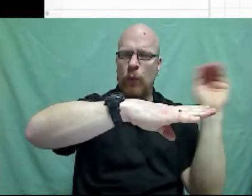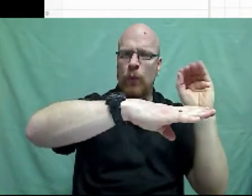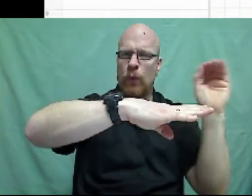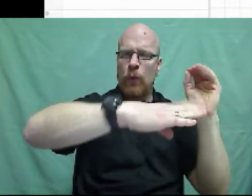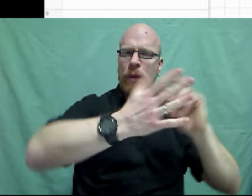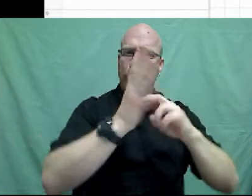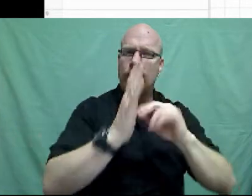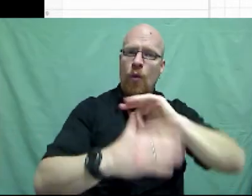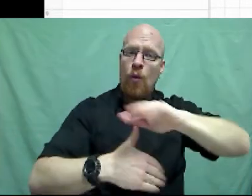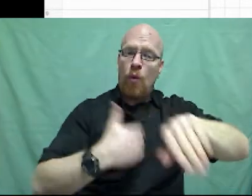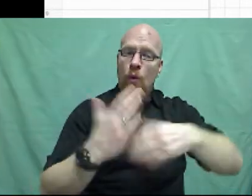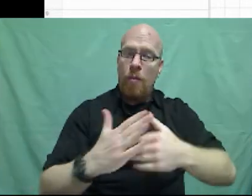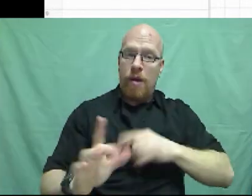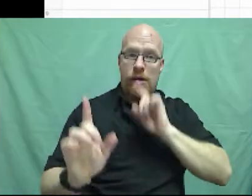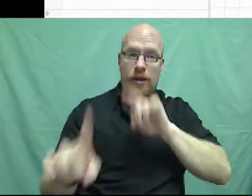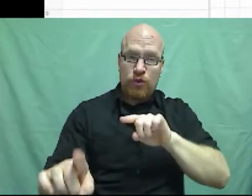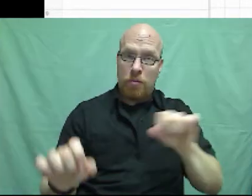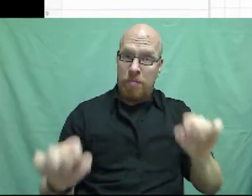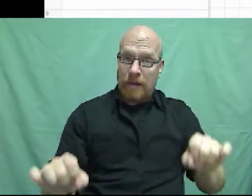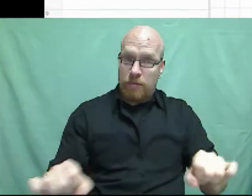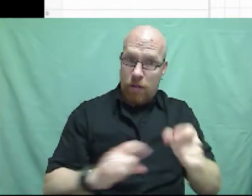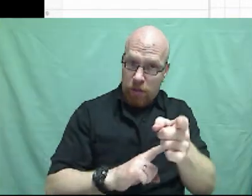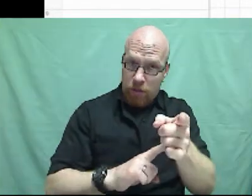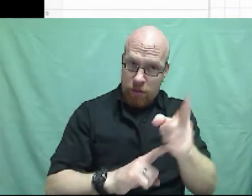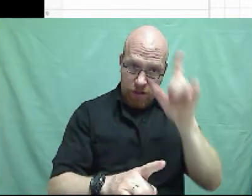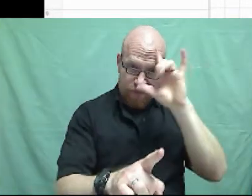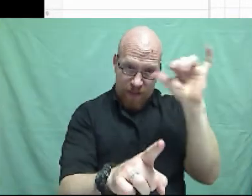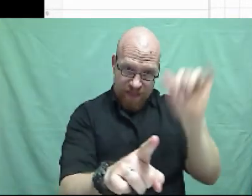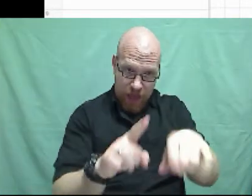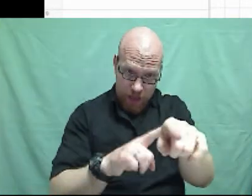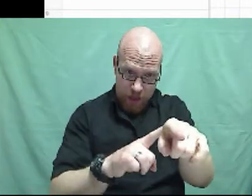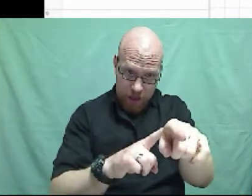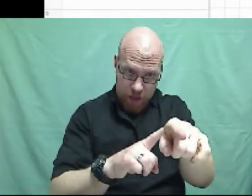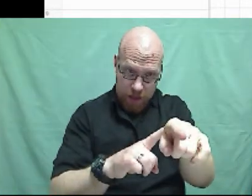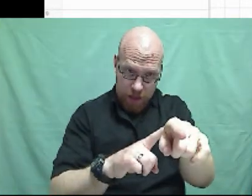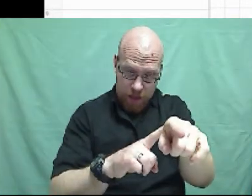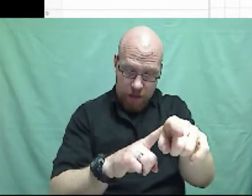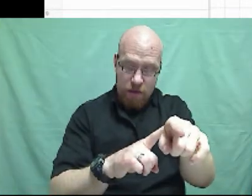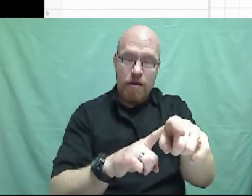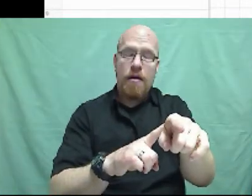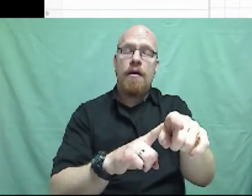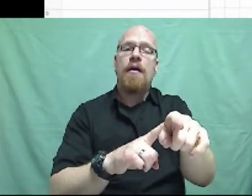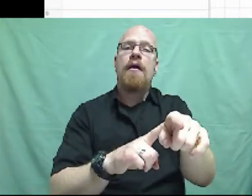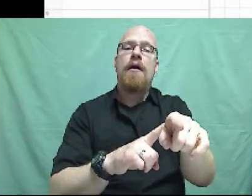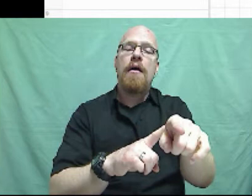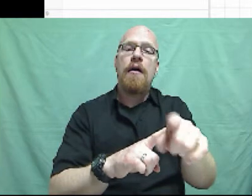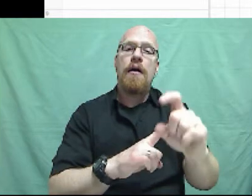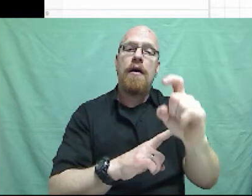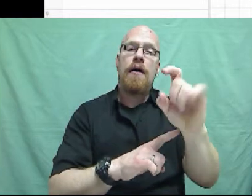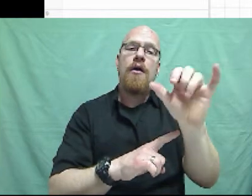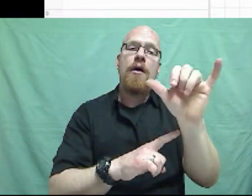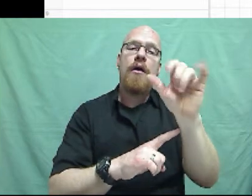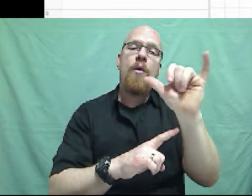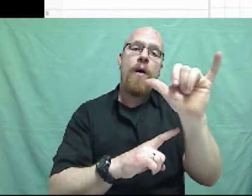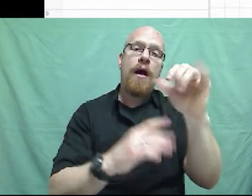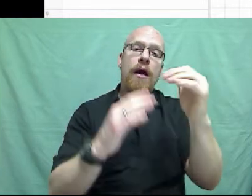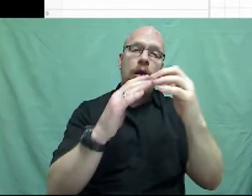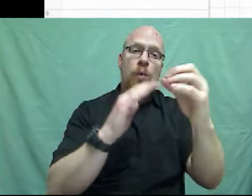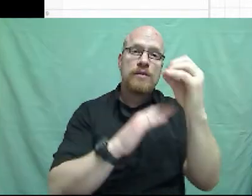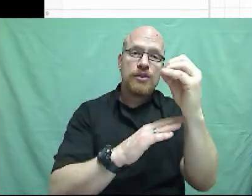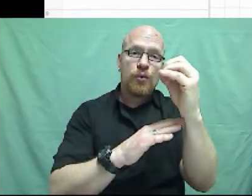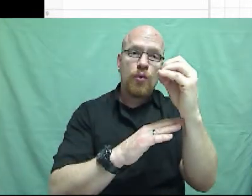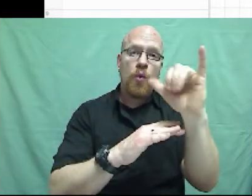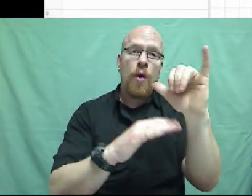From the x-axis and on up. There's no y values or possible answers for y below